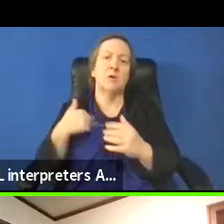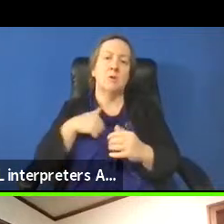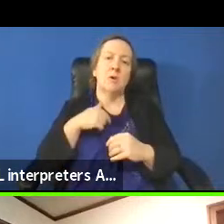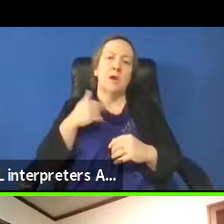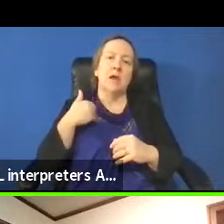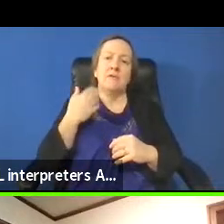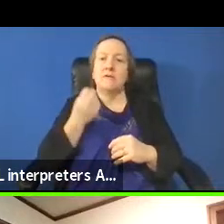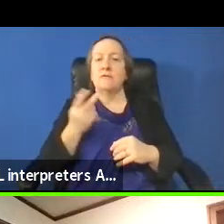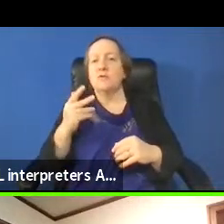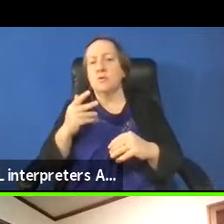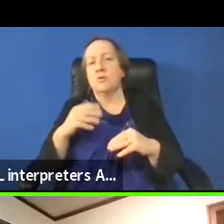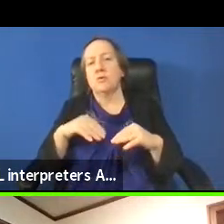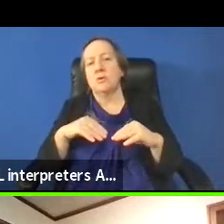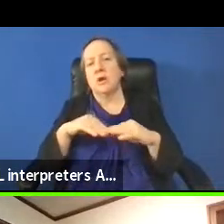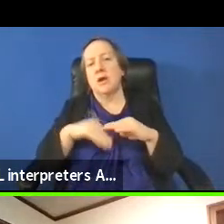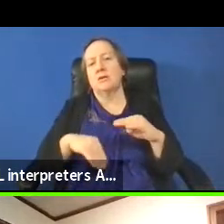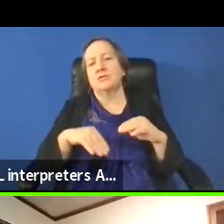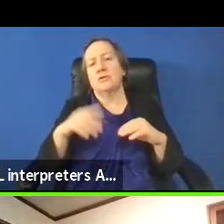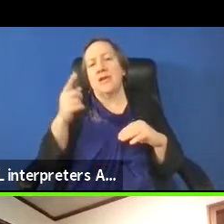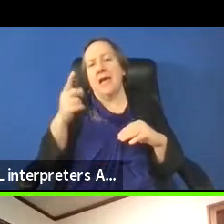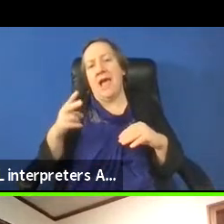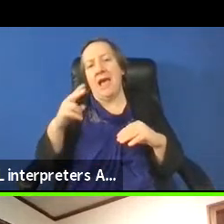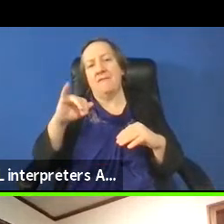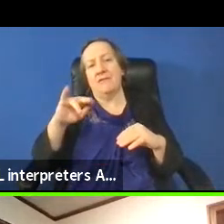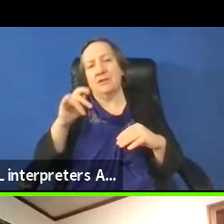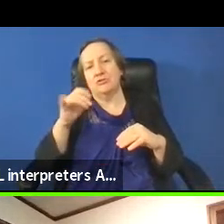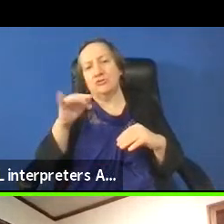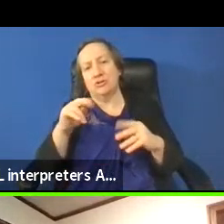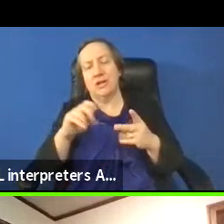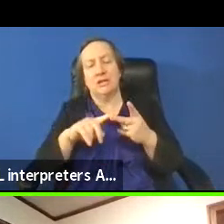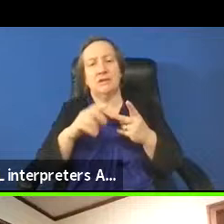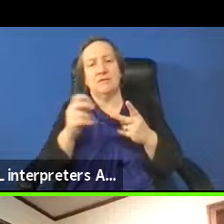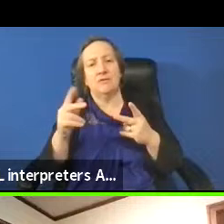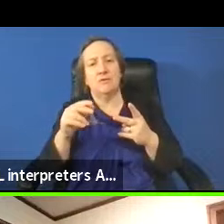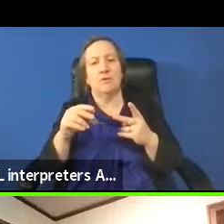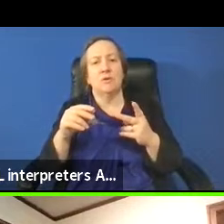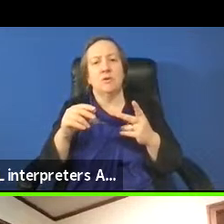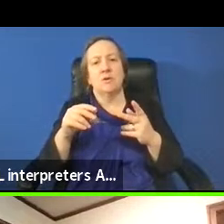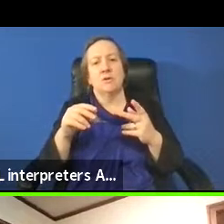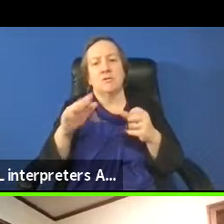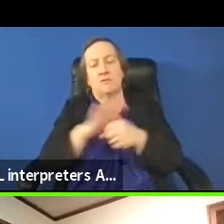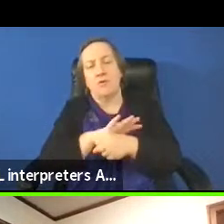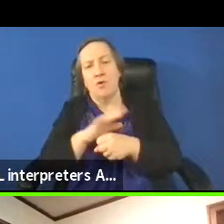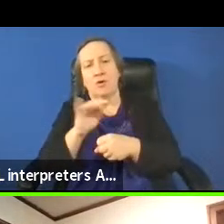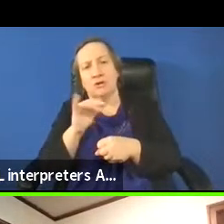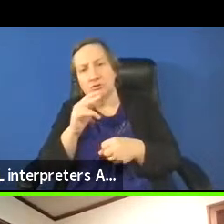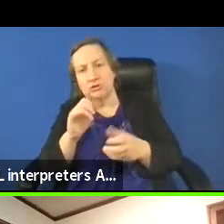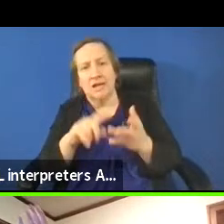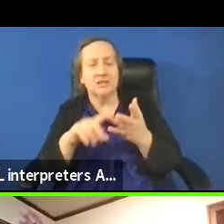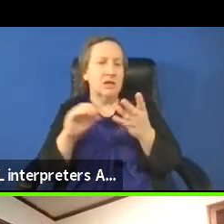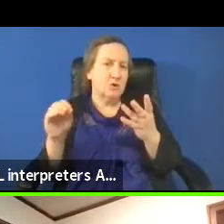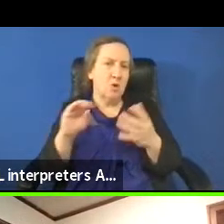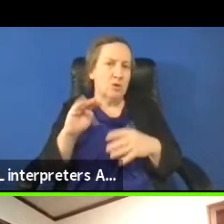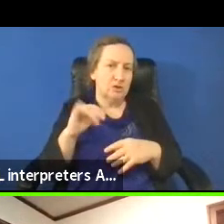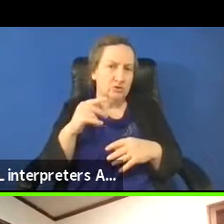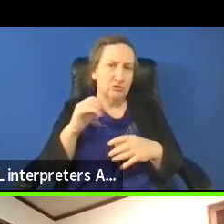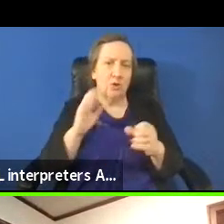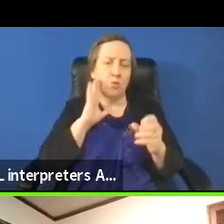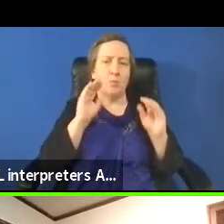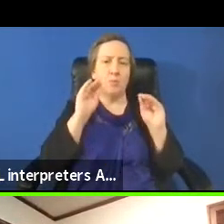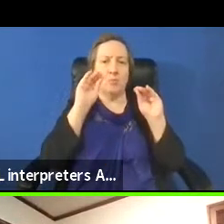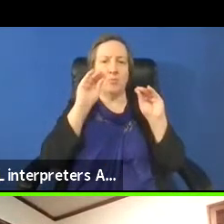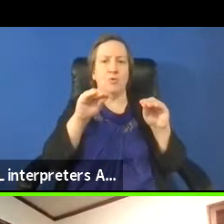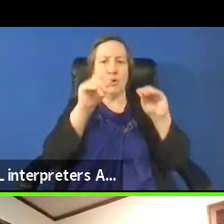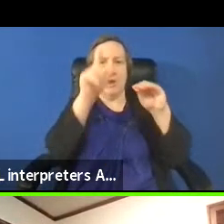under the half interchange, a couple under the full interchange, and then the no interchange. They're going to be input into this matrix in a